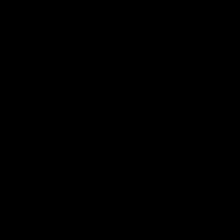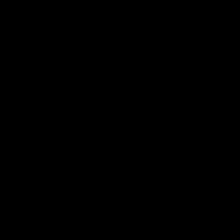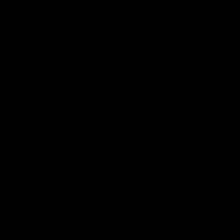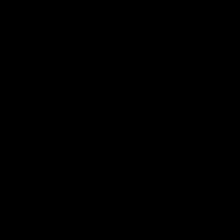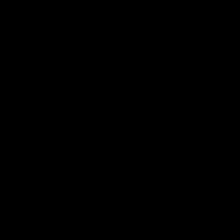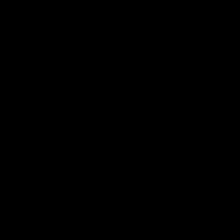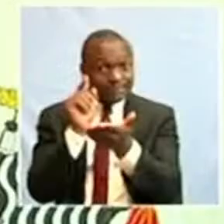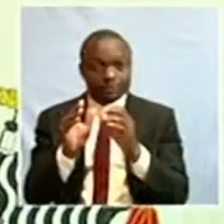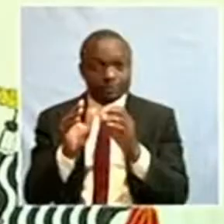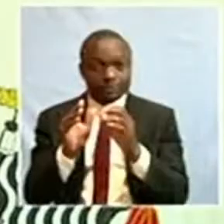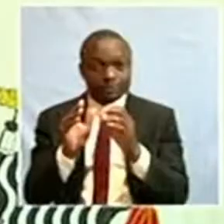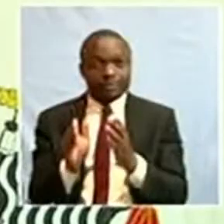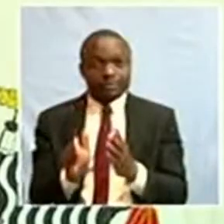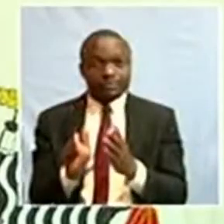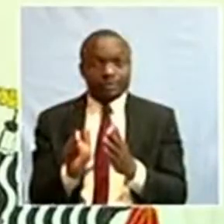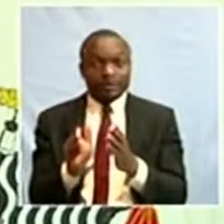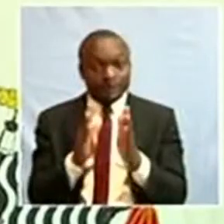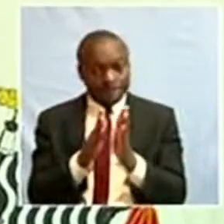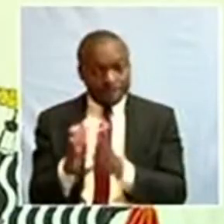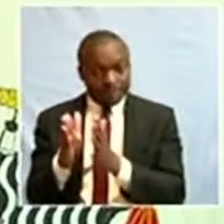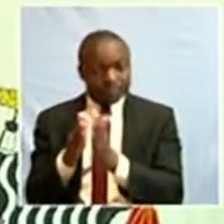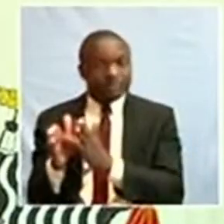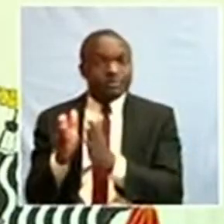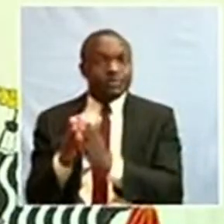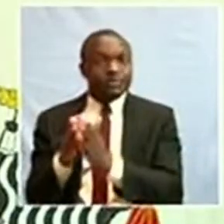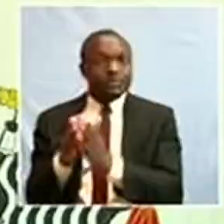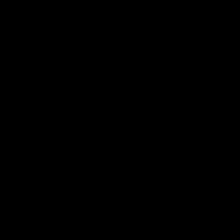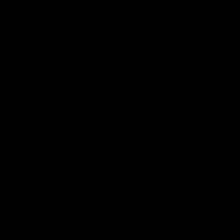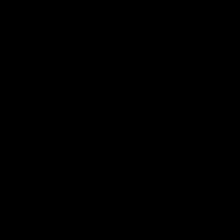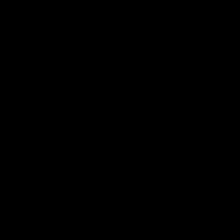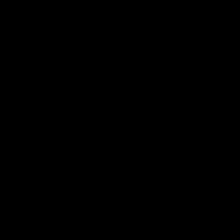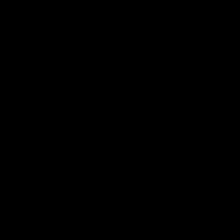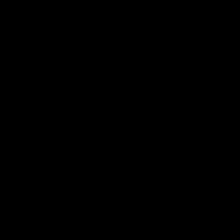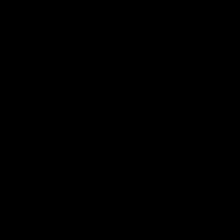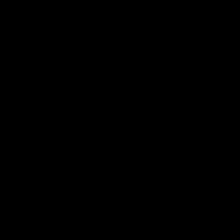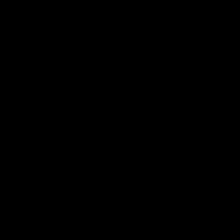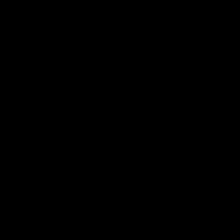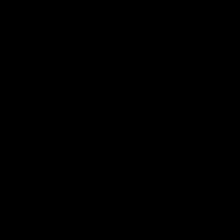auditor has documented the opinion,